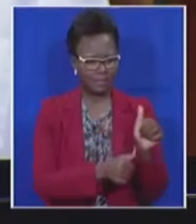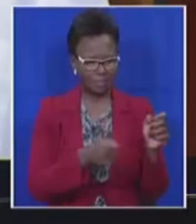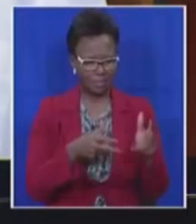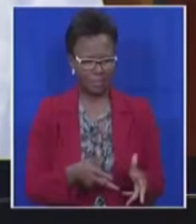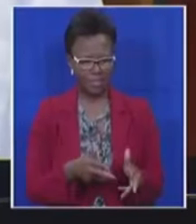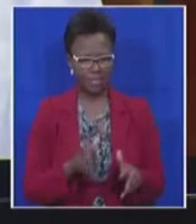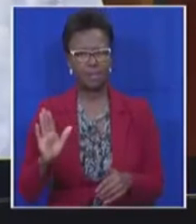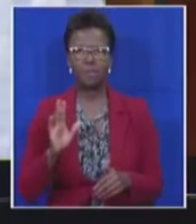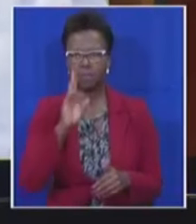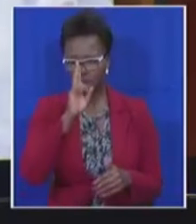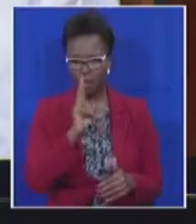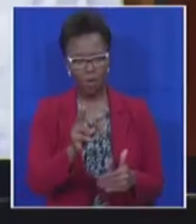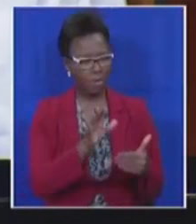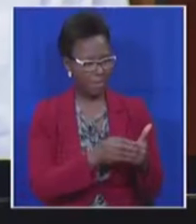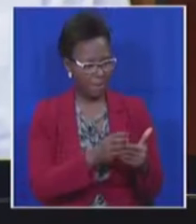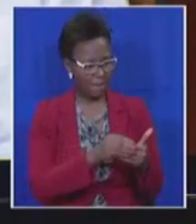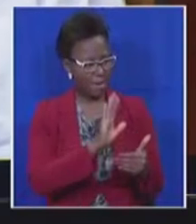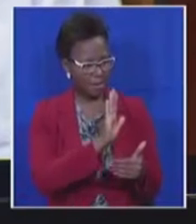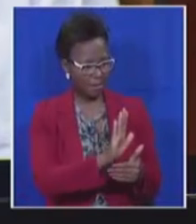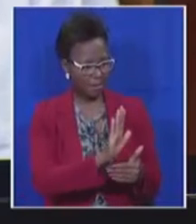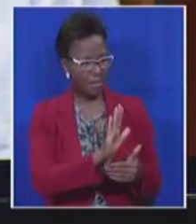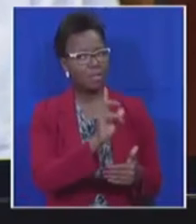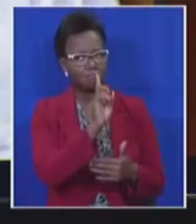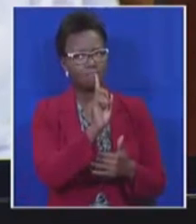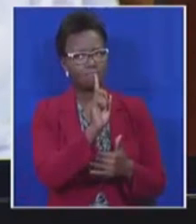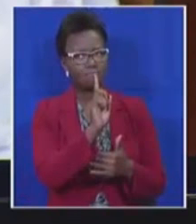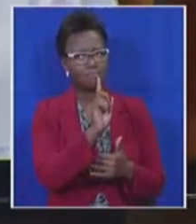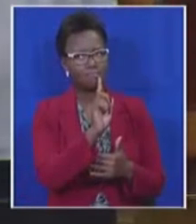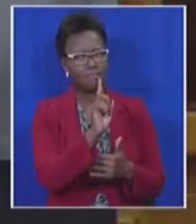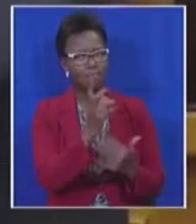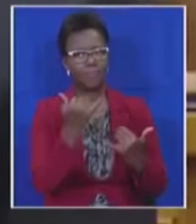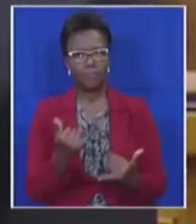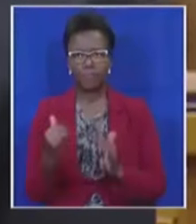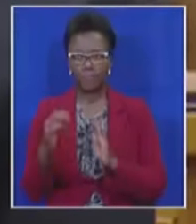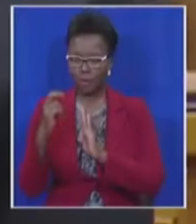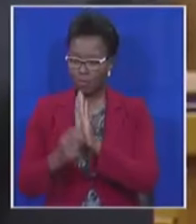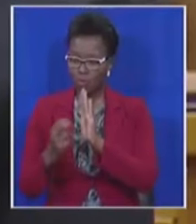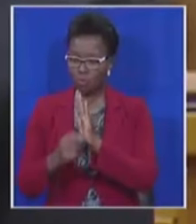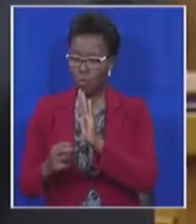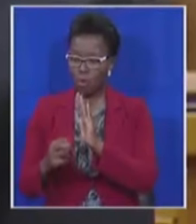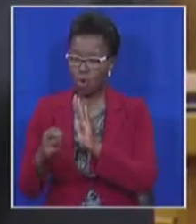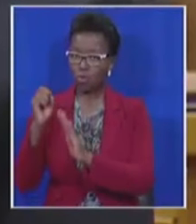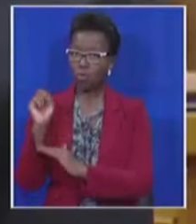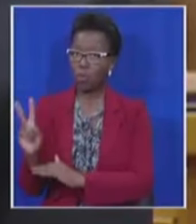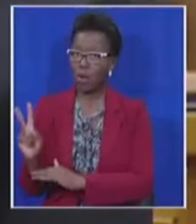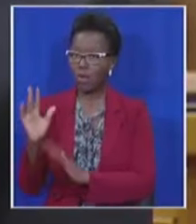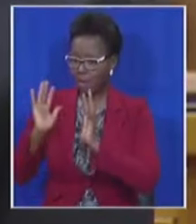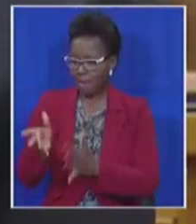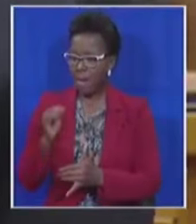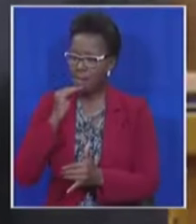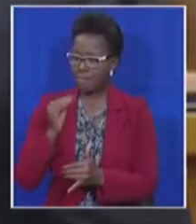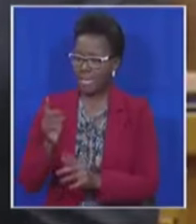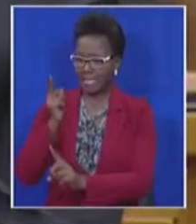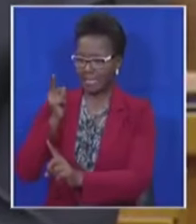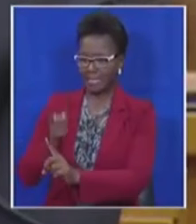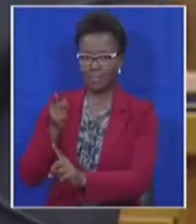Member. Deputy Speaker. Honourable Member. It's a point of order. Rule 12 relies on the discipline. It's not for the rules of debate.